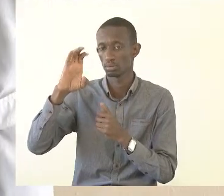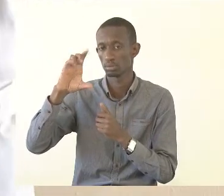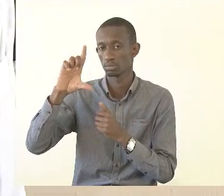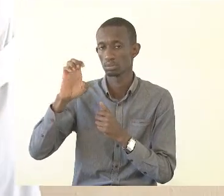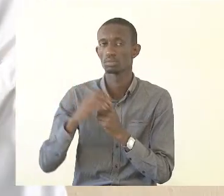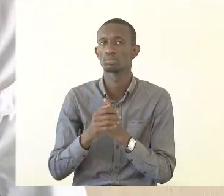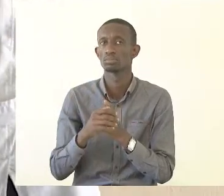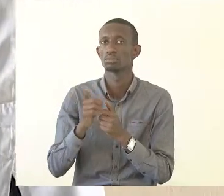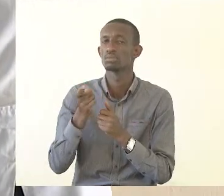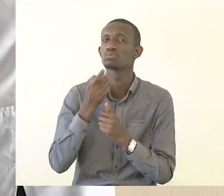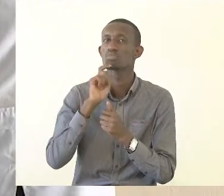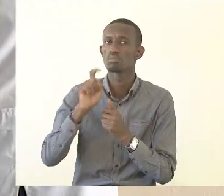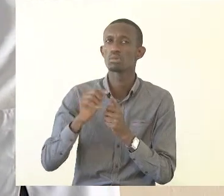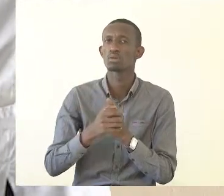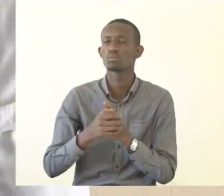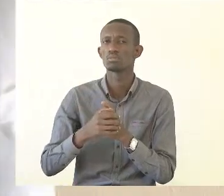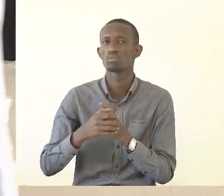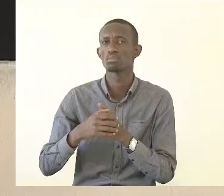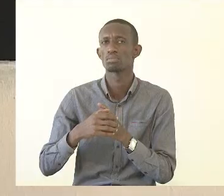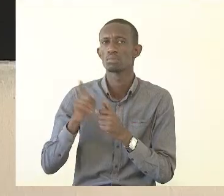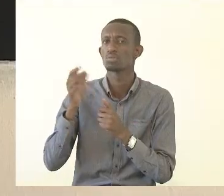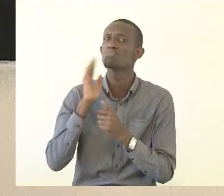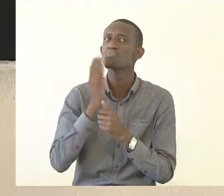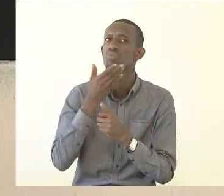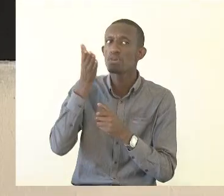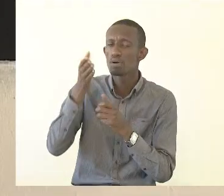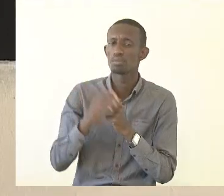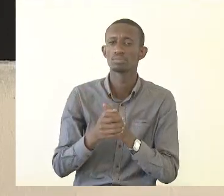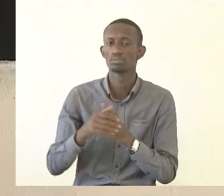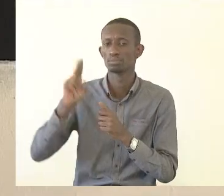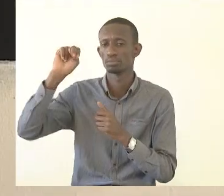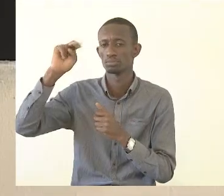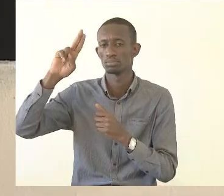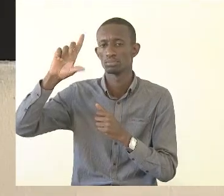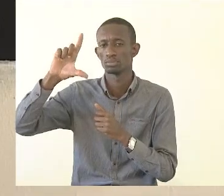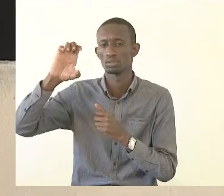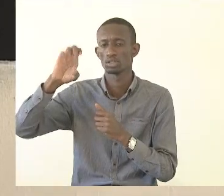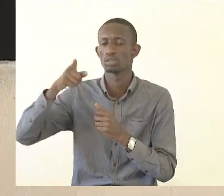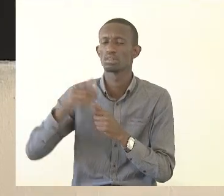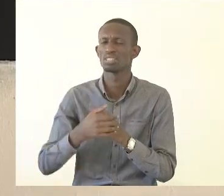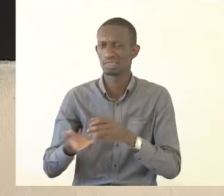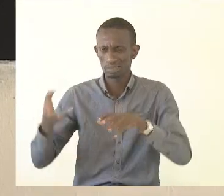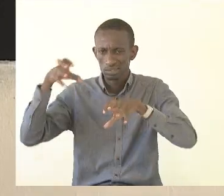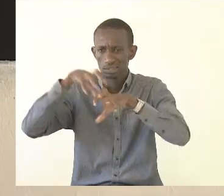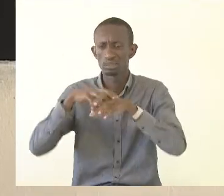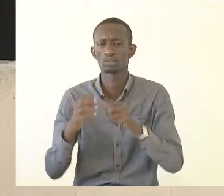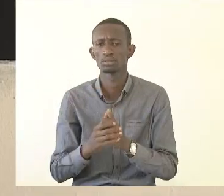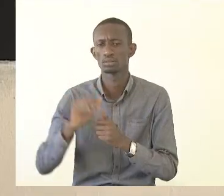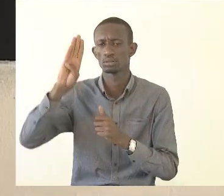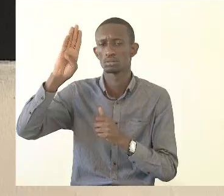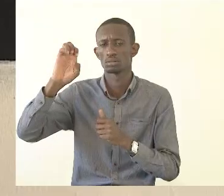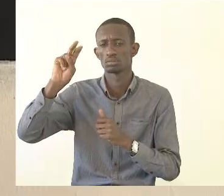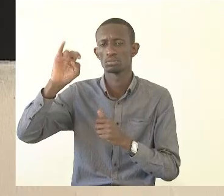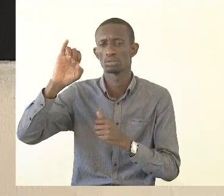which would have to, so the water is eliminated. This nucleophile attacks the benzene ring. So how does